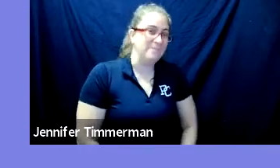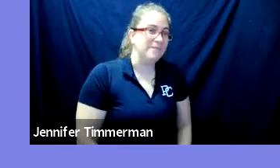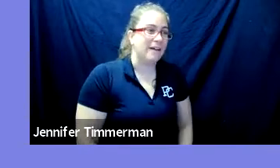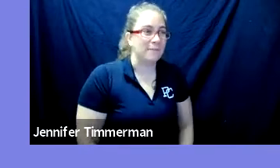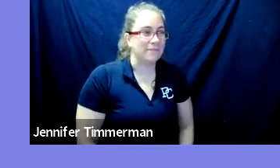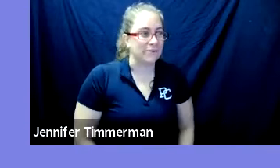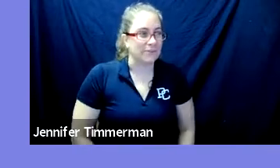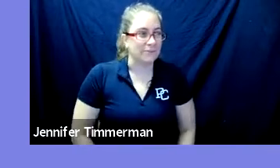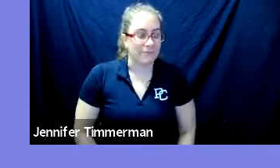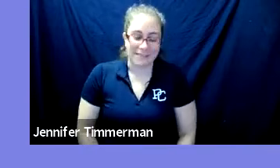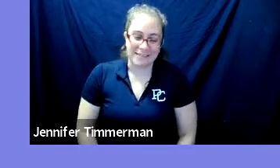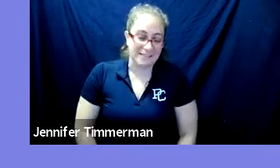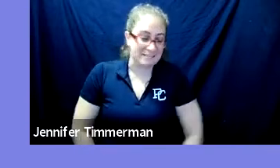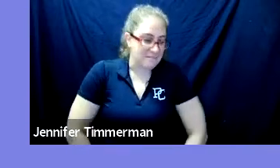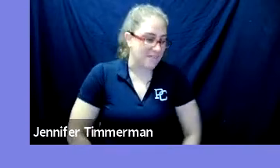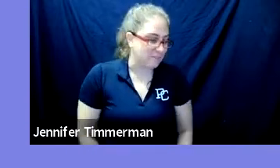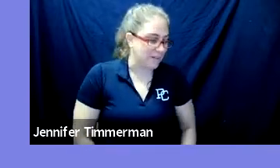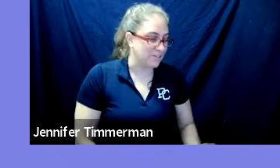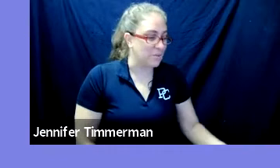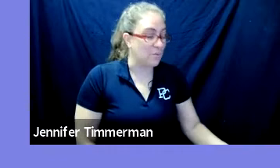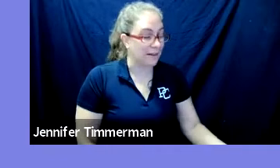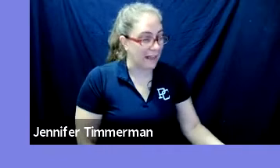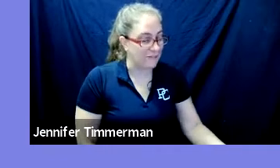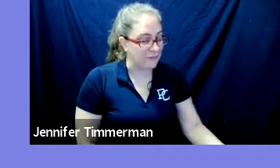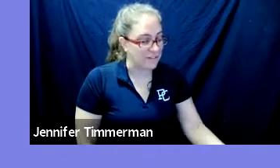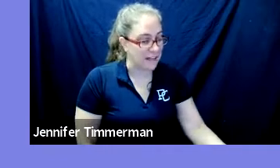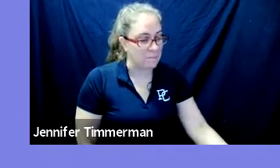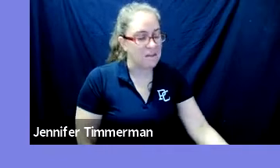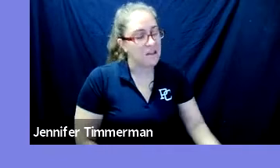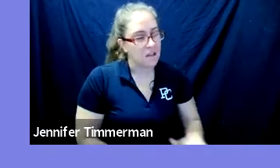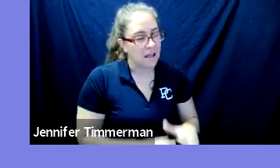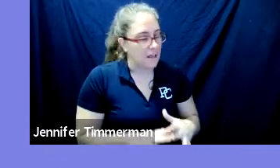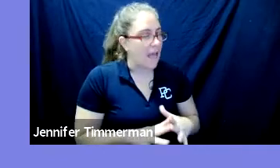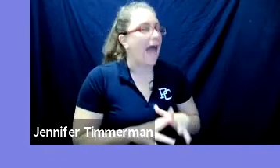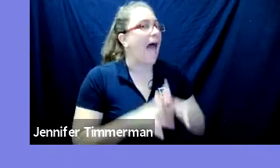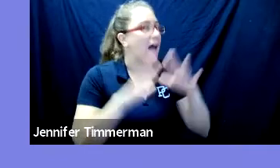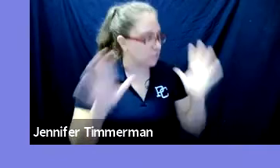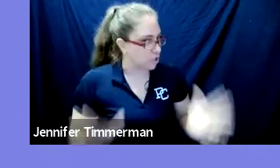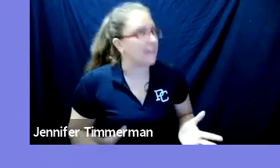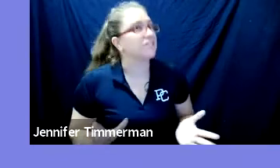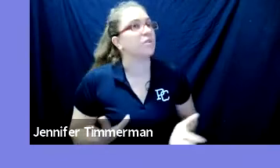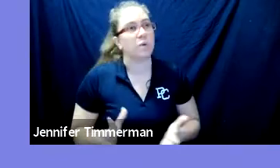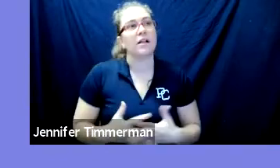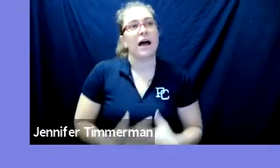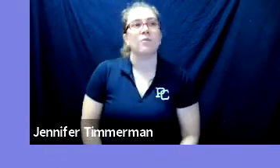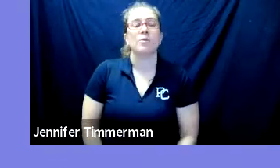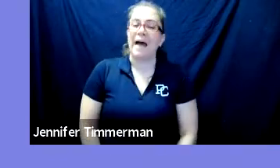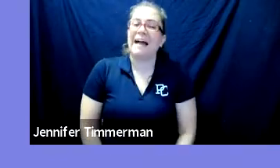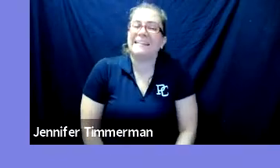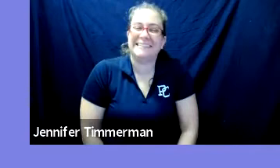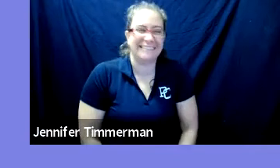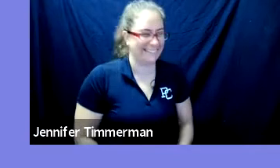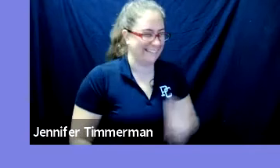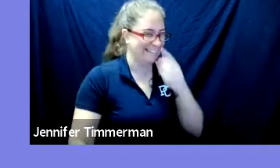judo. So that's what I do when I have free time. After grad school, I will be